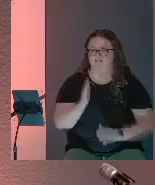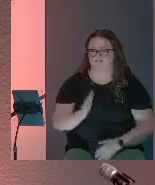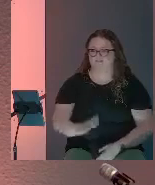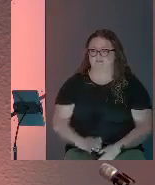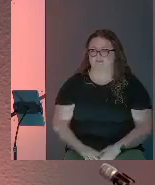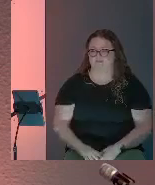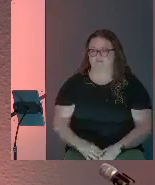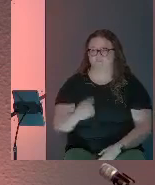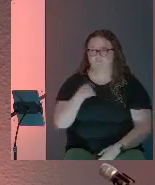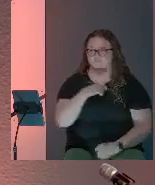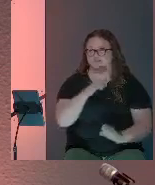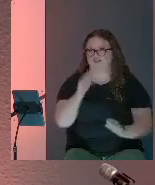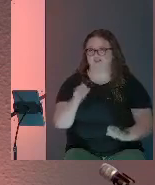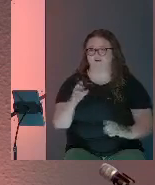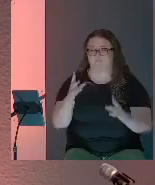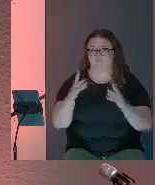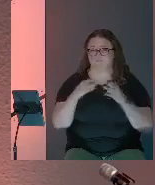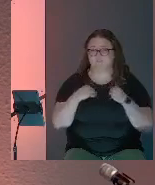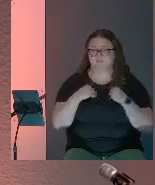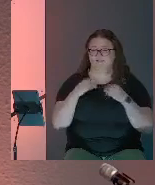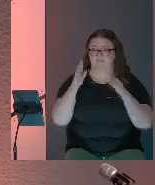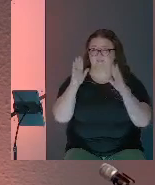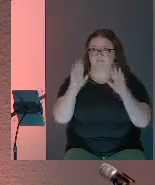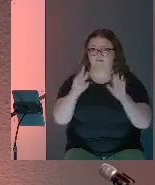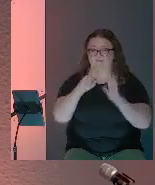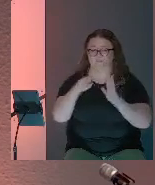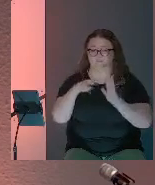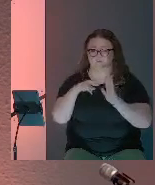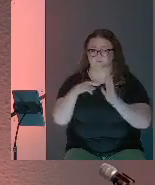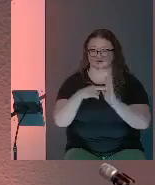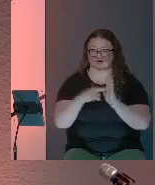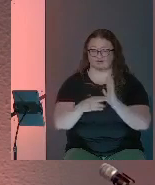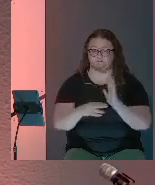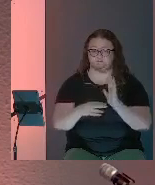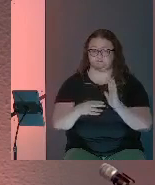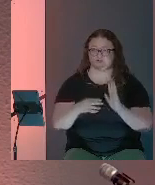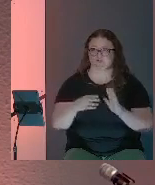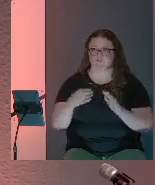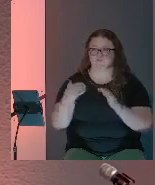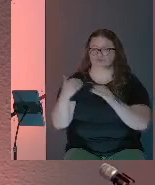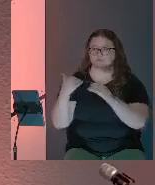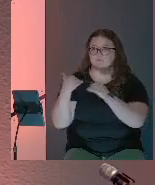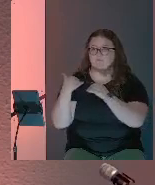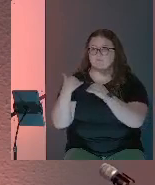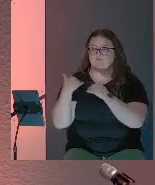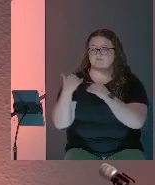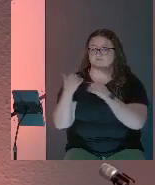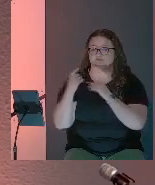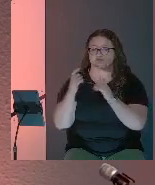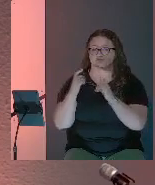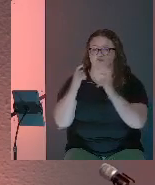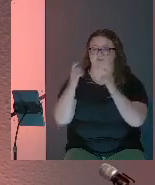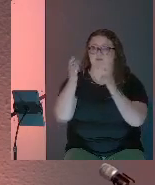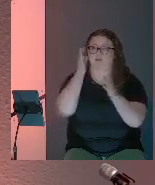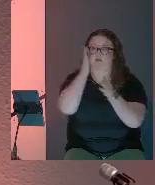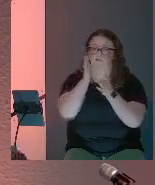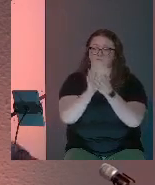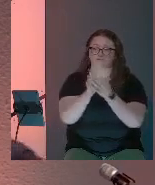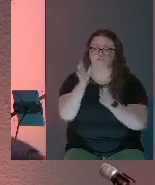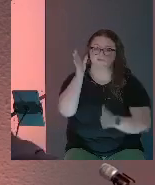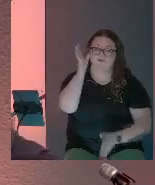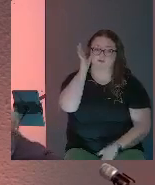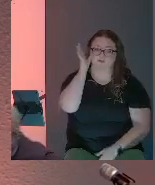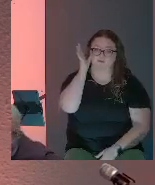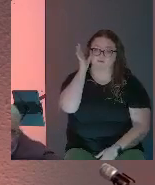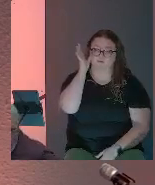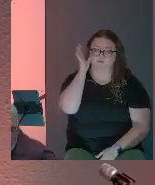we would embrace this amazing role, this responsibility that you've given to husbands and fathers